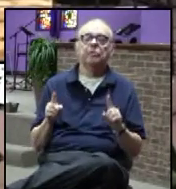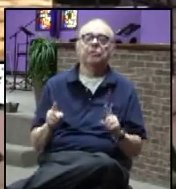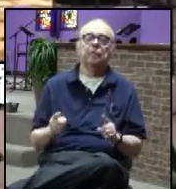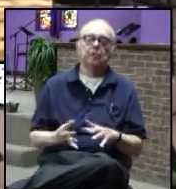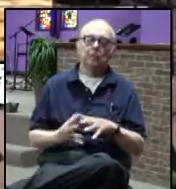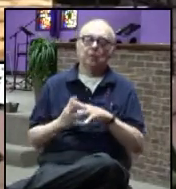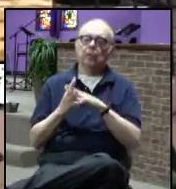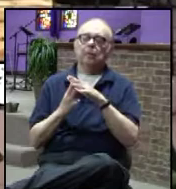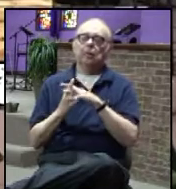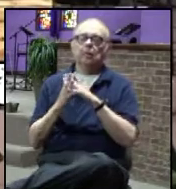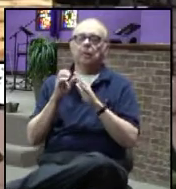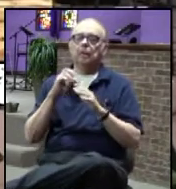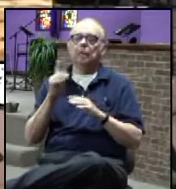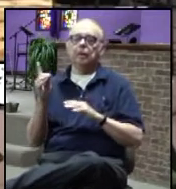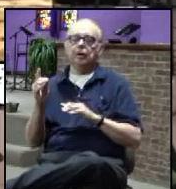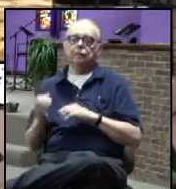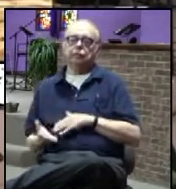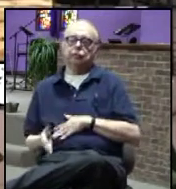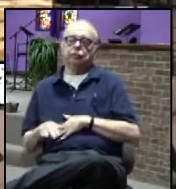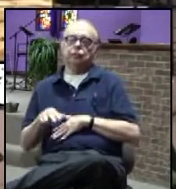weeds growing up.